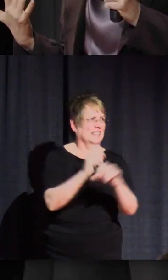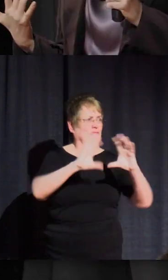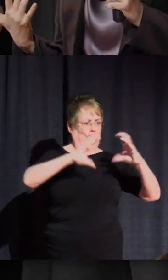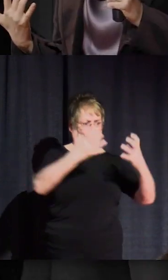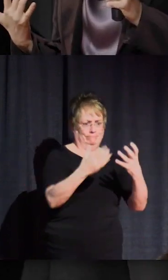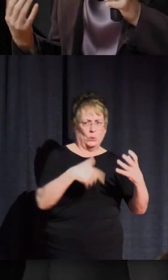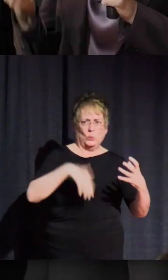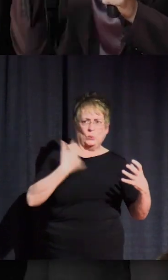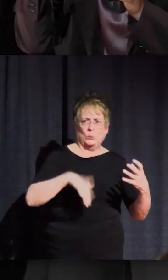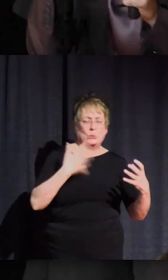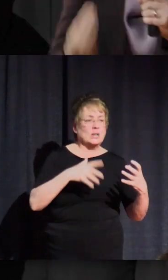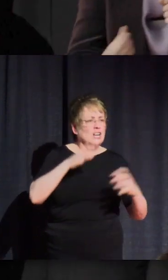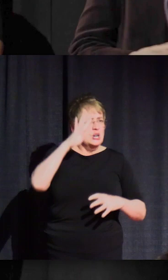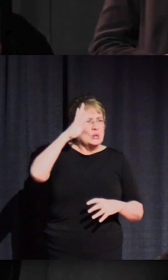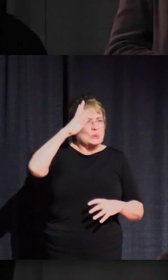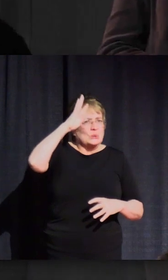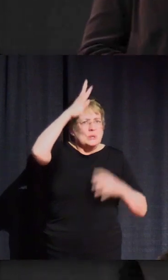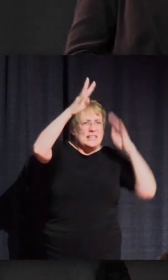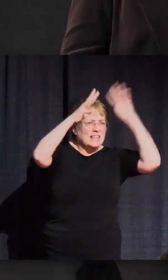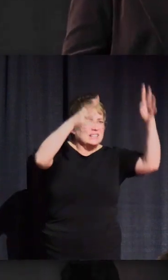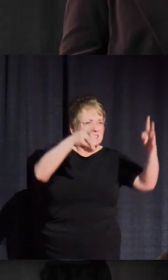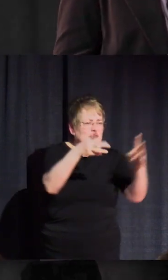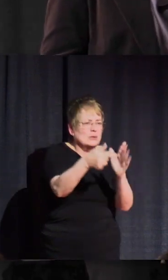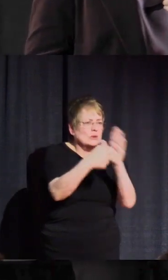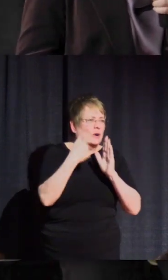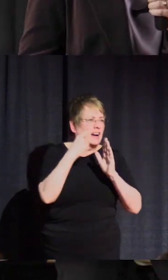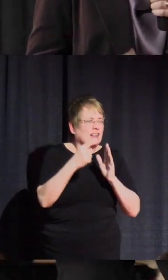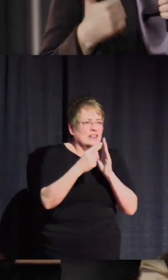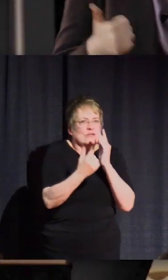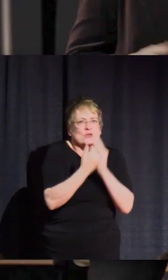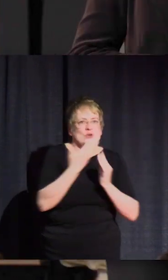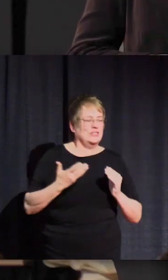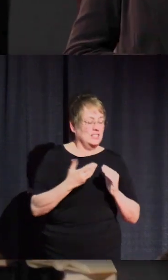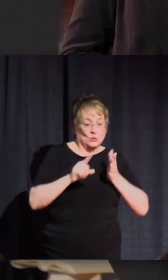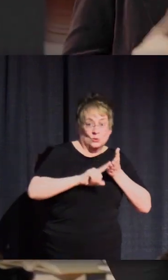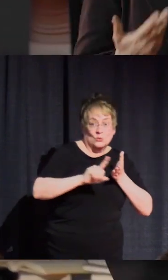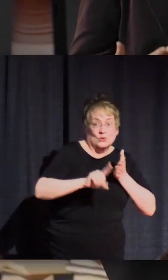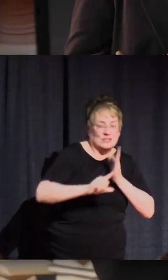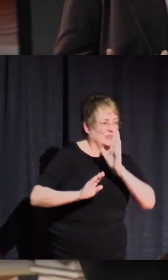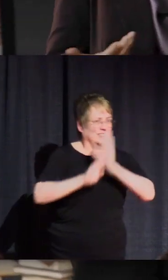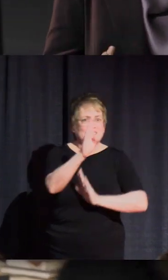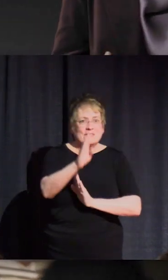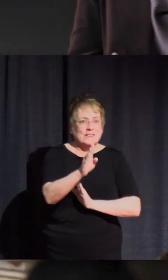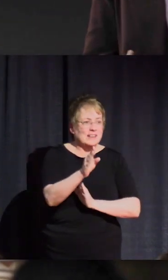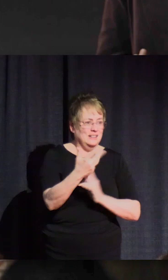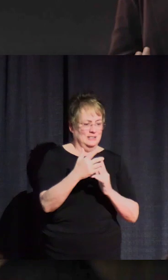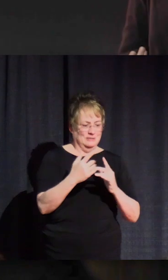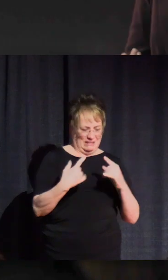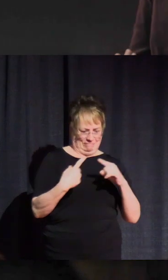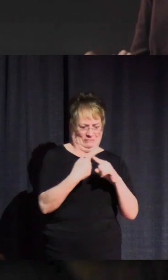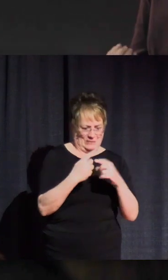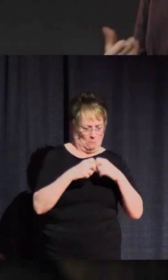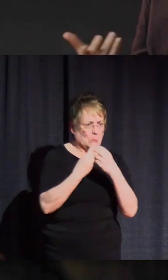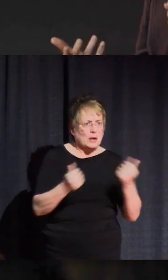world? Creativity is the lifeblood of innovation, research and development, let alone complex problem-solving